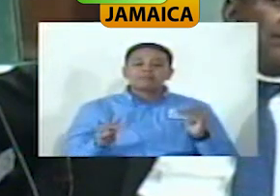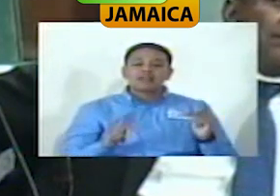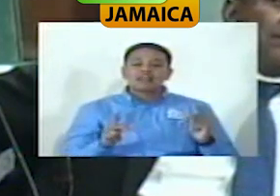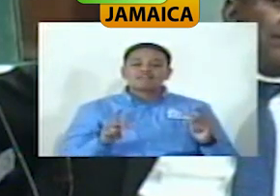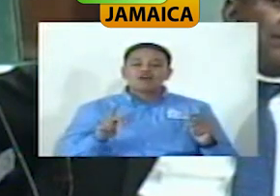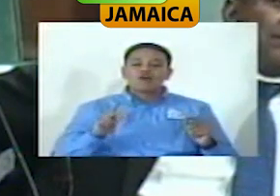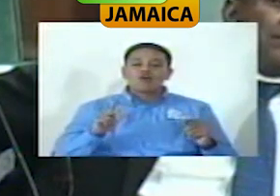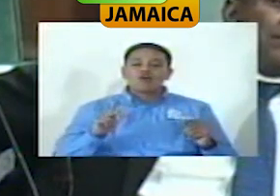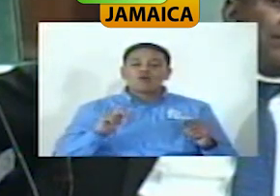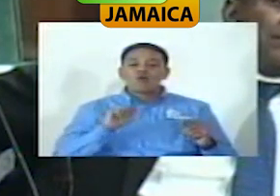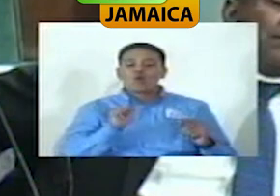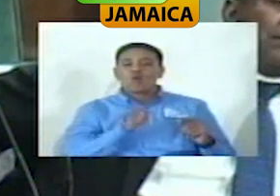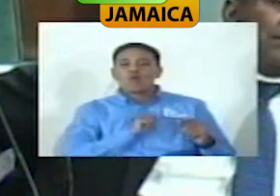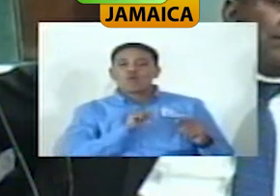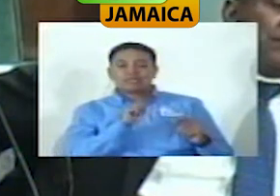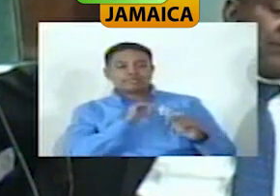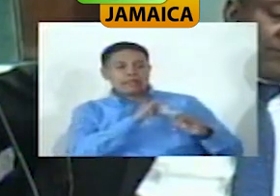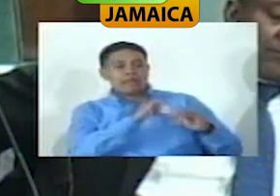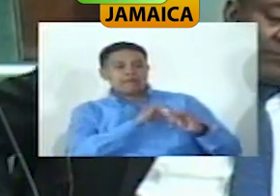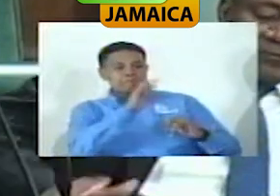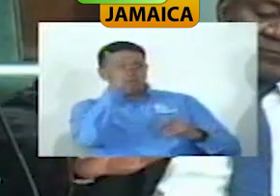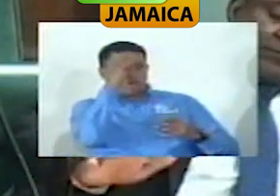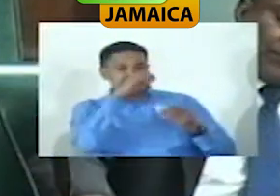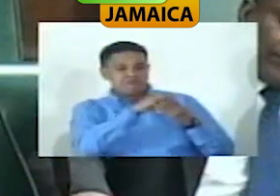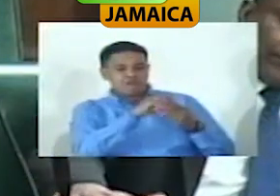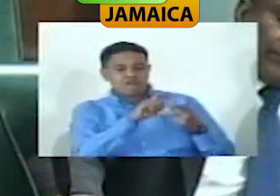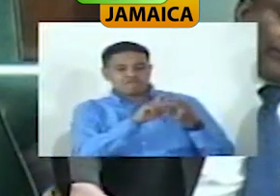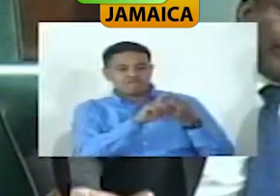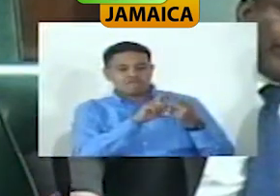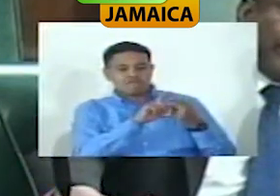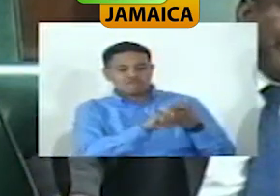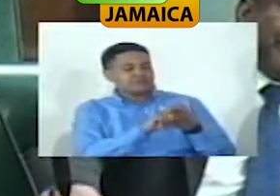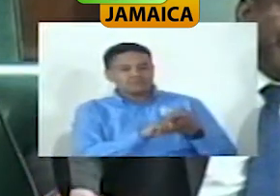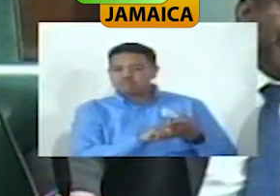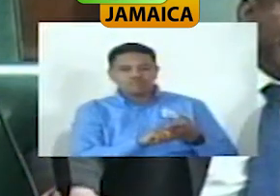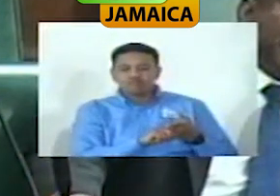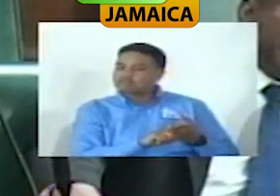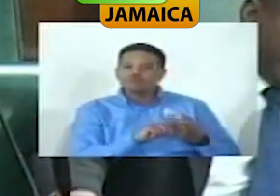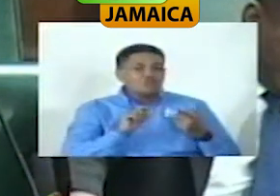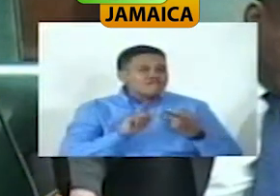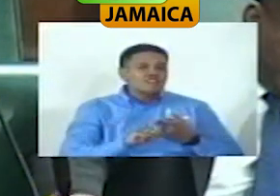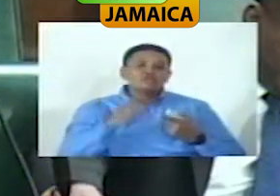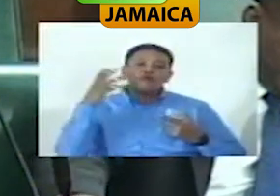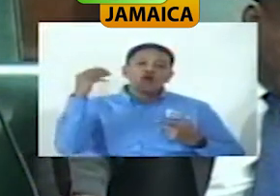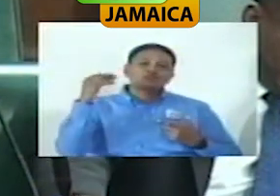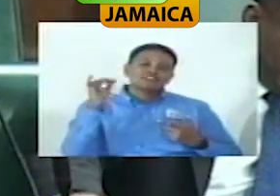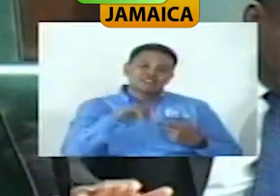own political affiliation. She extended it.